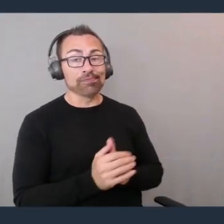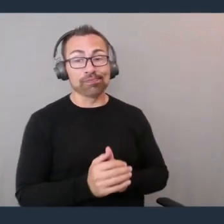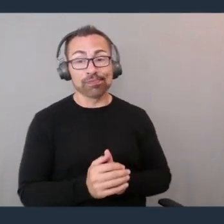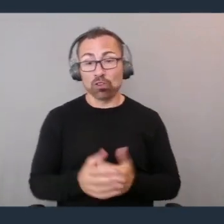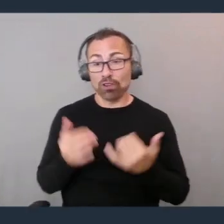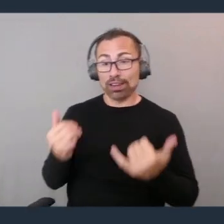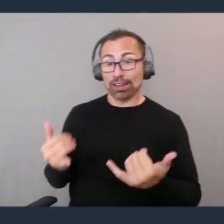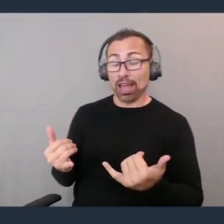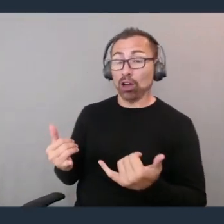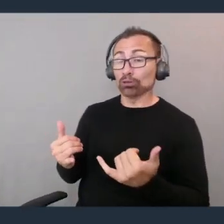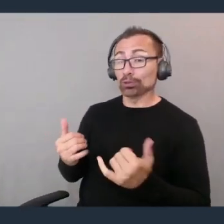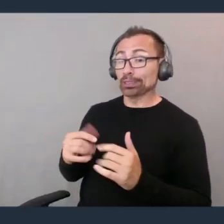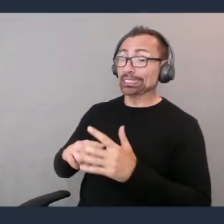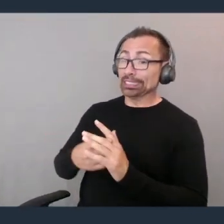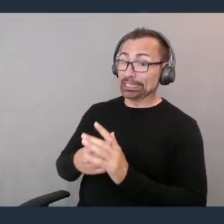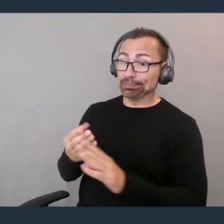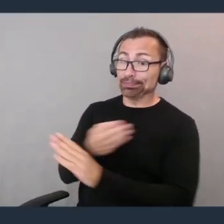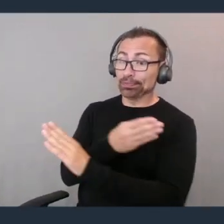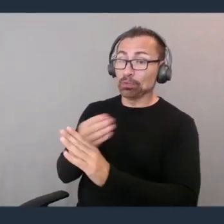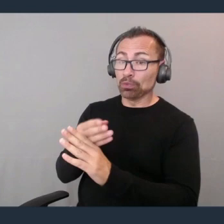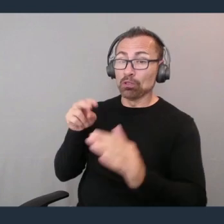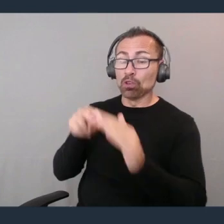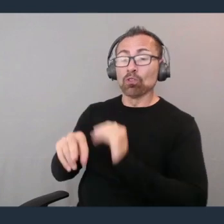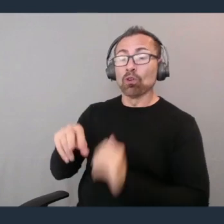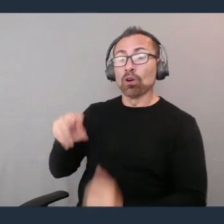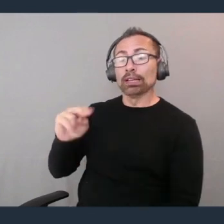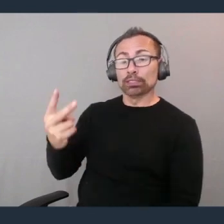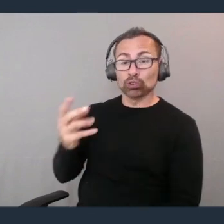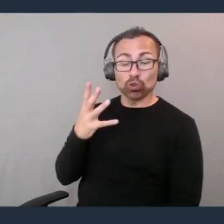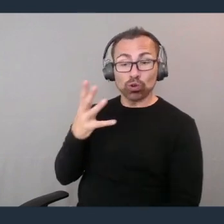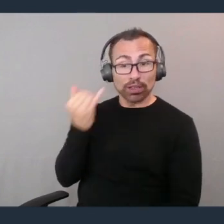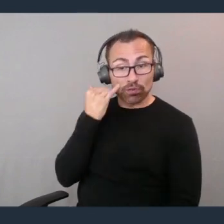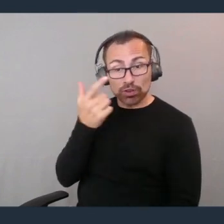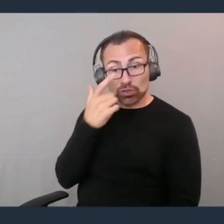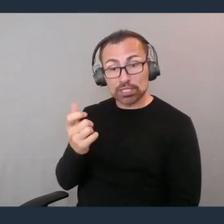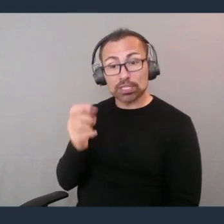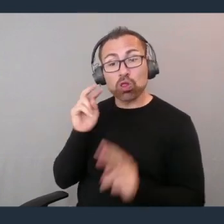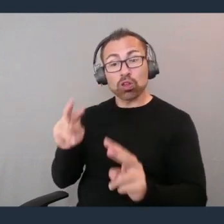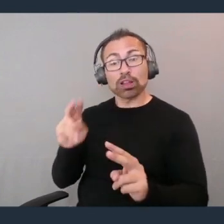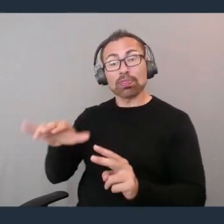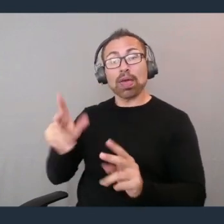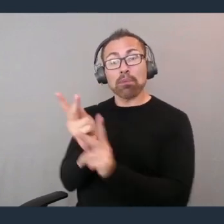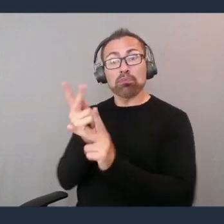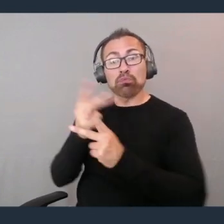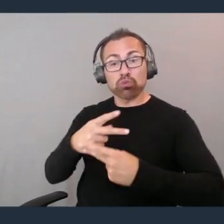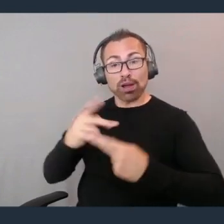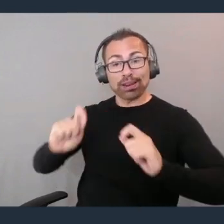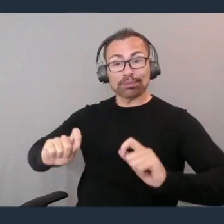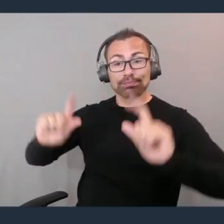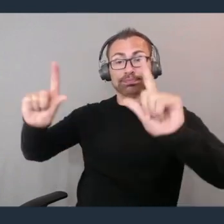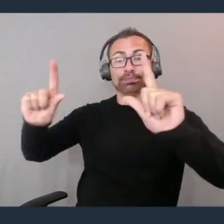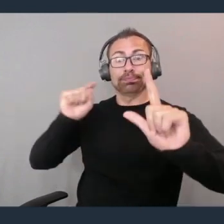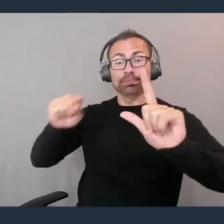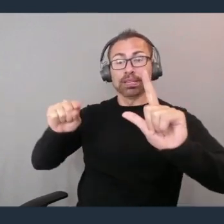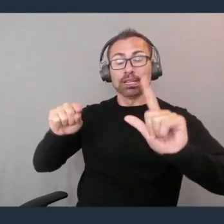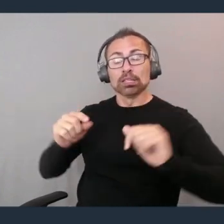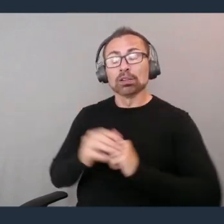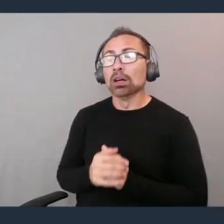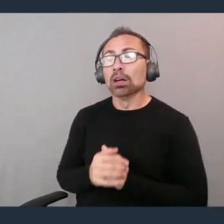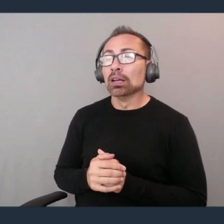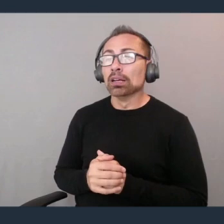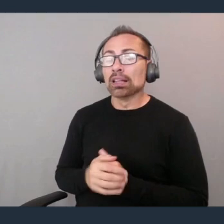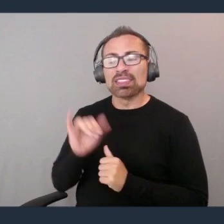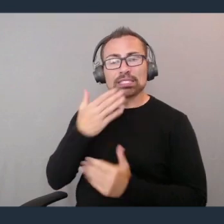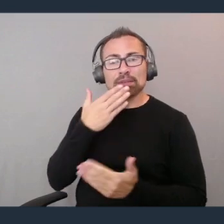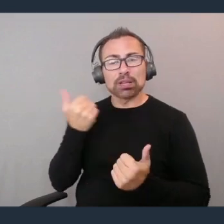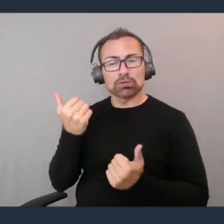definitely recommend checking out the Inf2 product display page. So if you're interested in signing up, that's the best way to get a hold of us. And getting